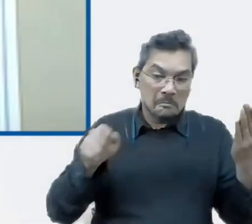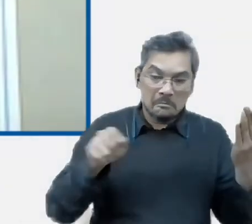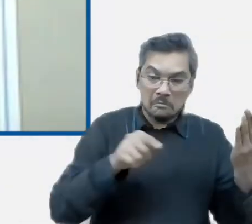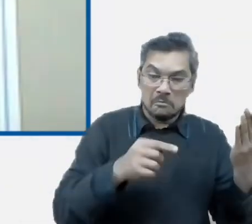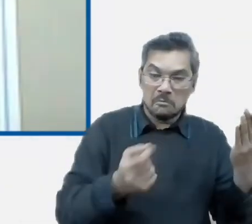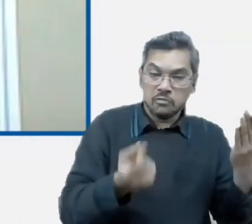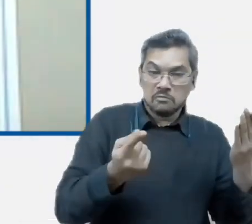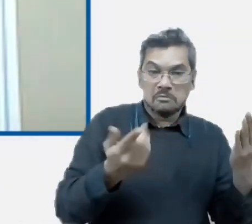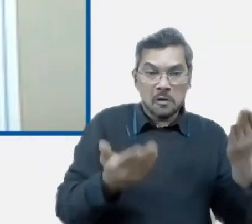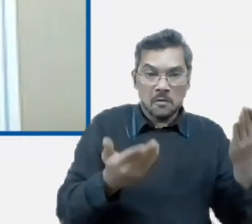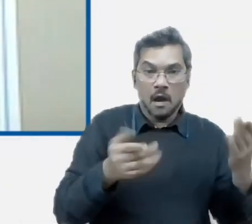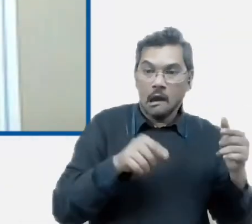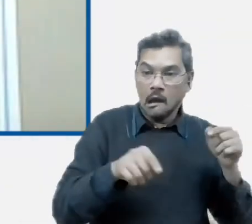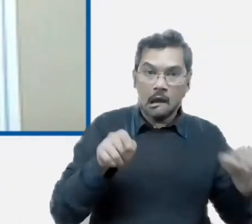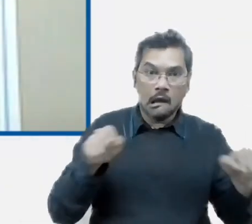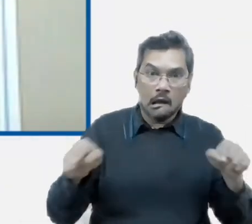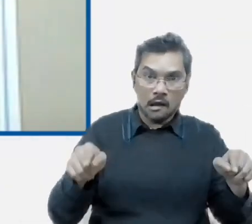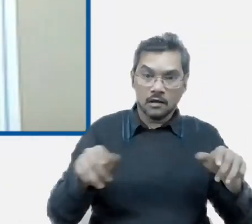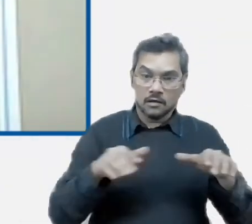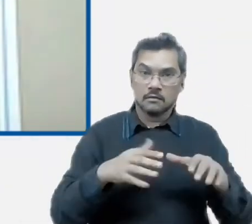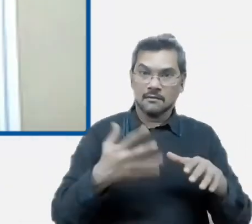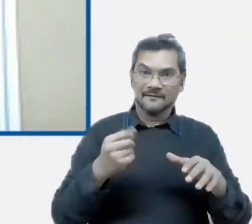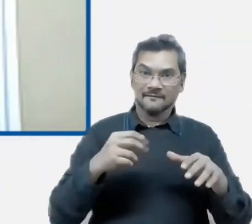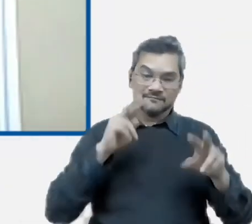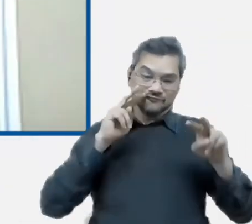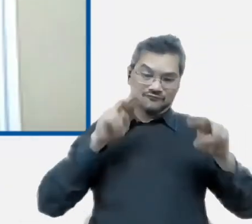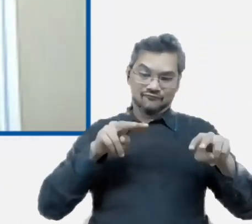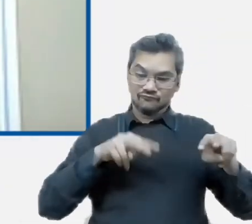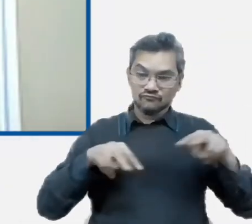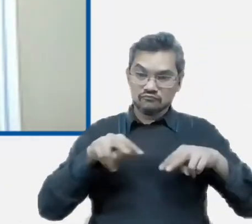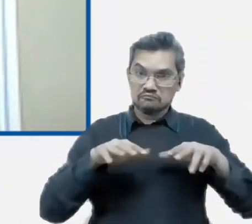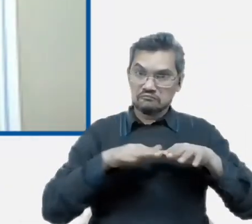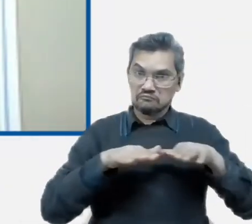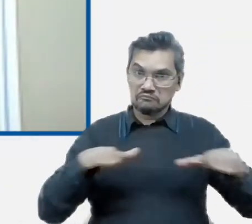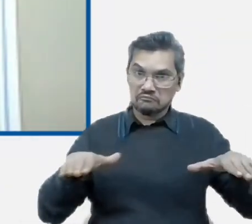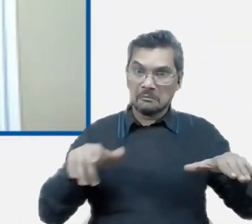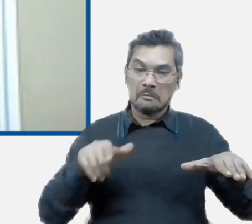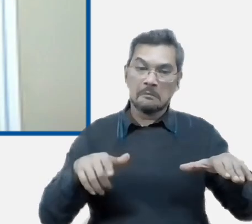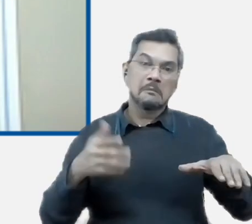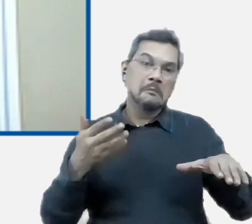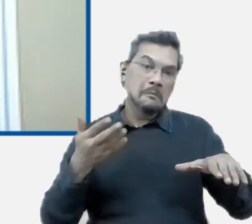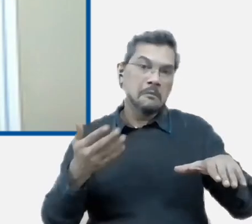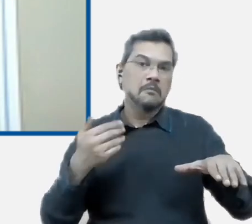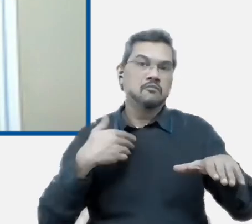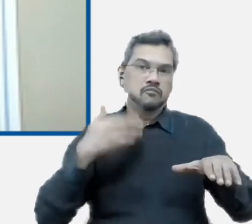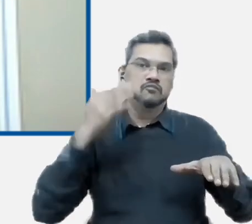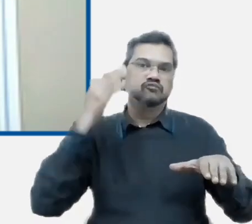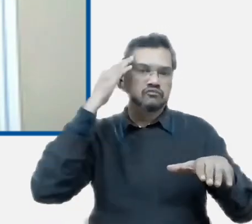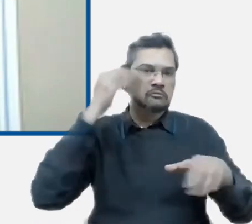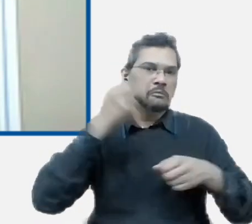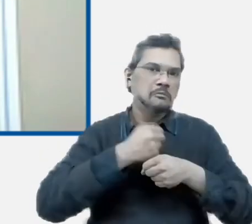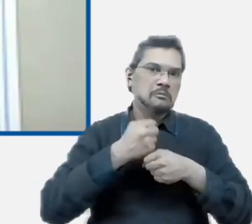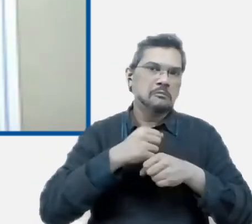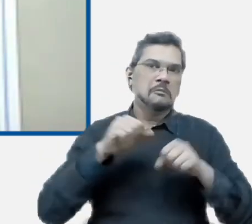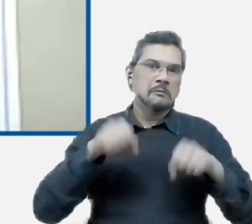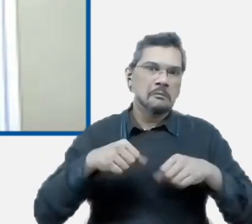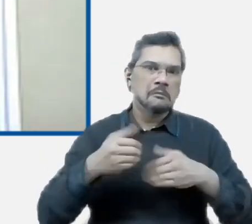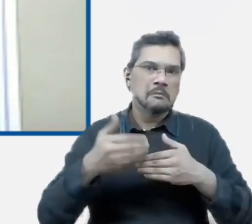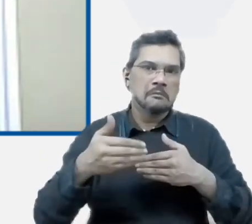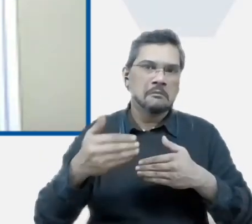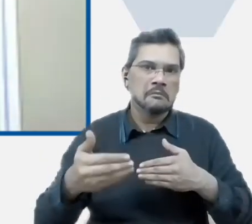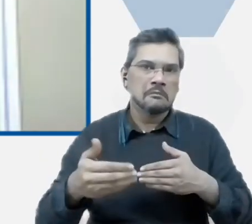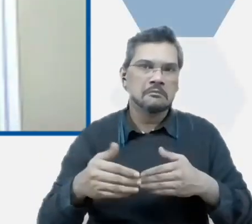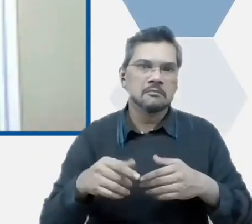Disaster Management Center and Provincial Disaster Management Center here in the city, we have our Center also has an operations center that looks